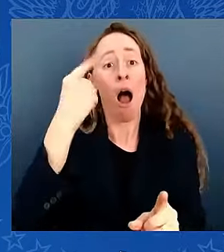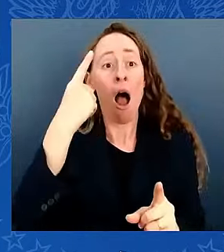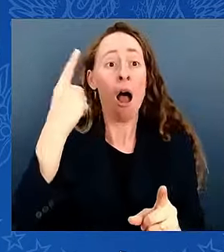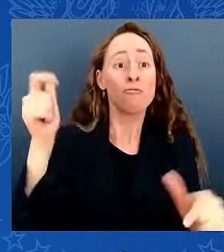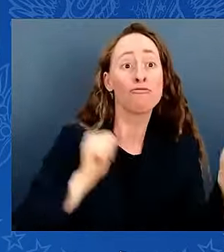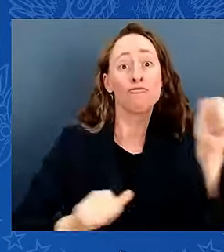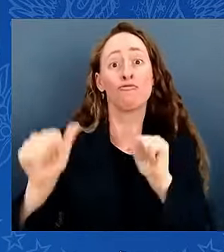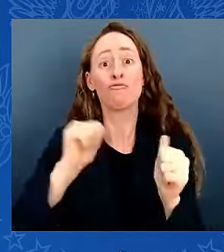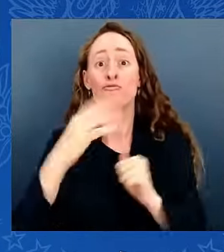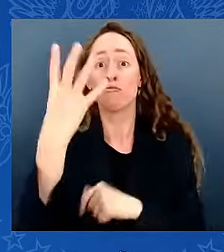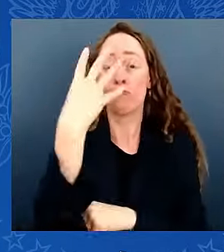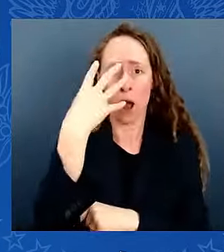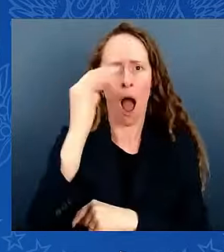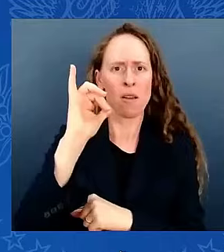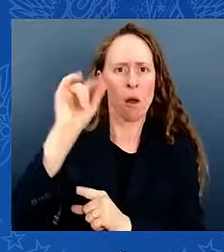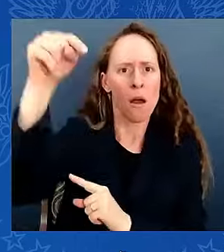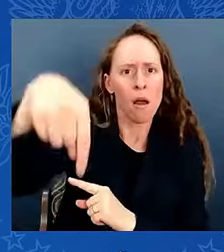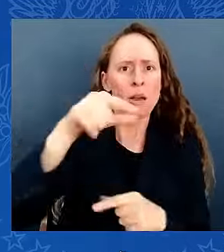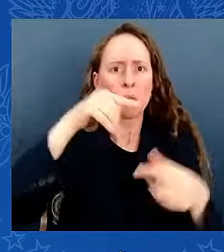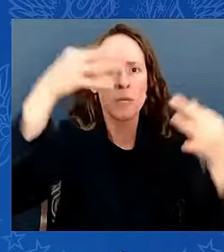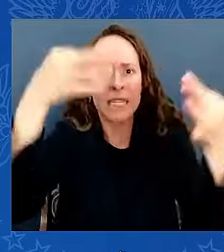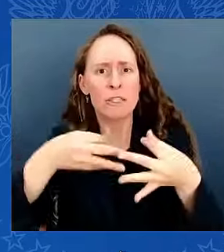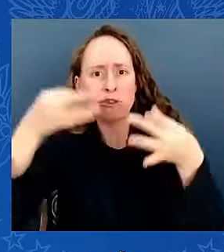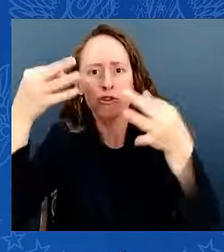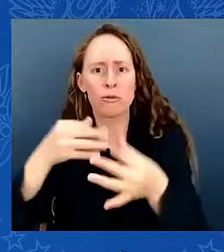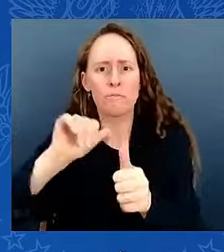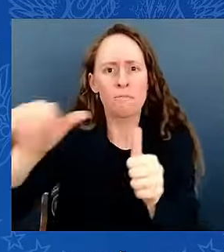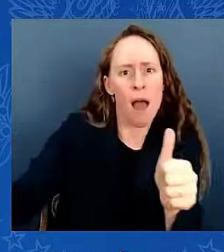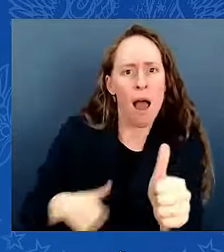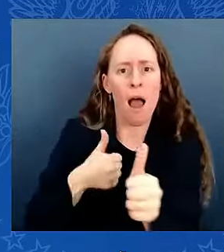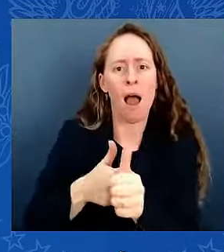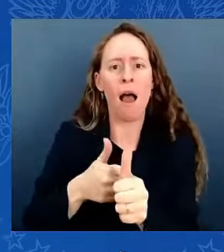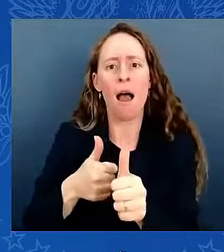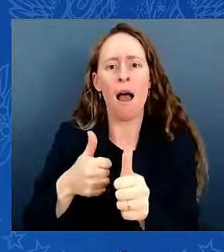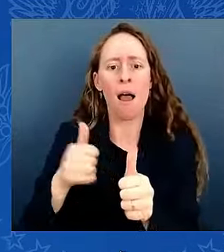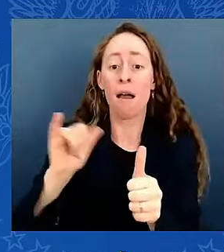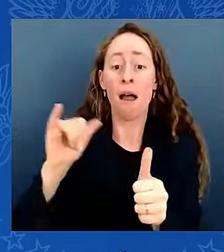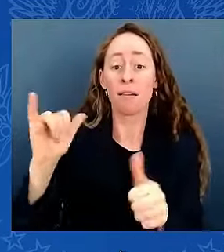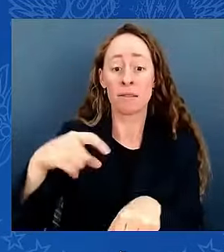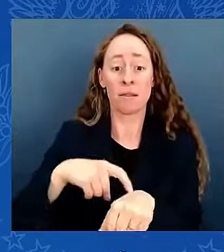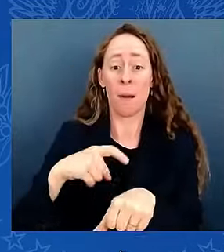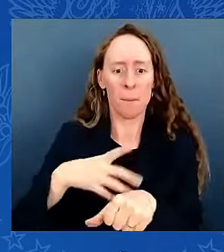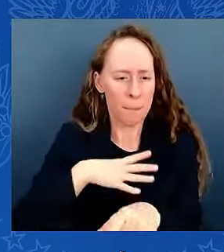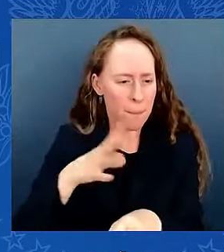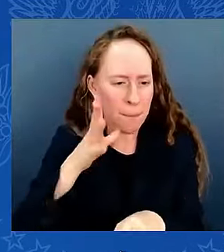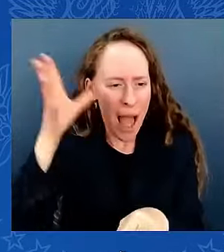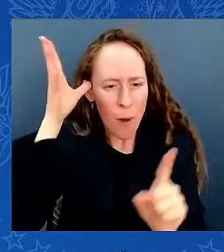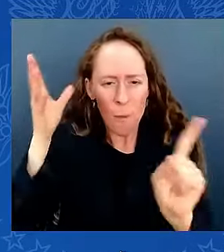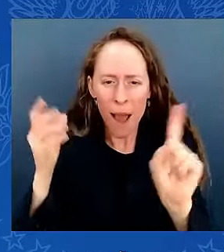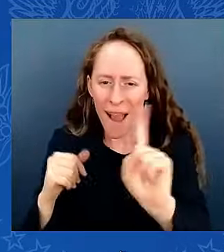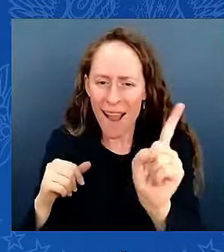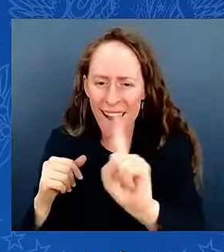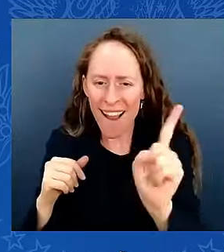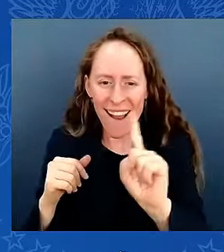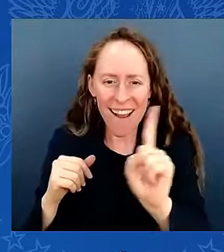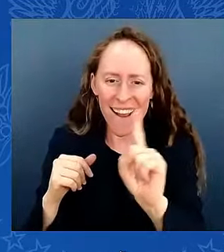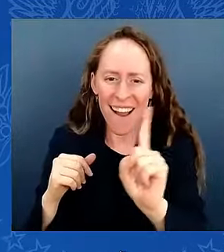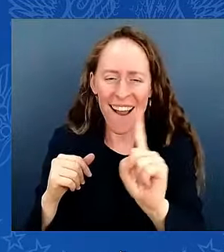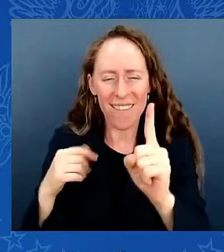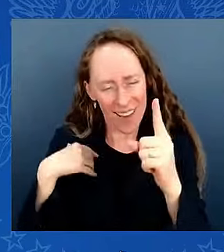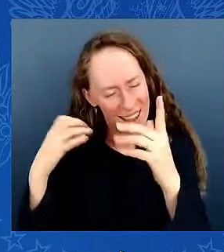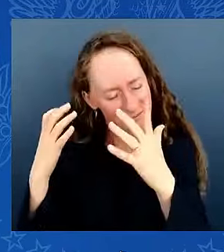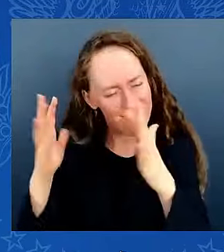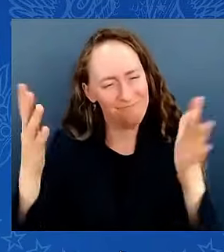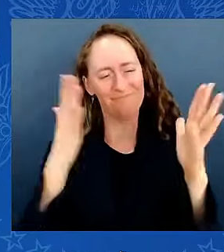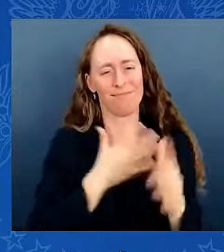are also in the building, Joshua and Carol Martin. I don't know where they are. Shout out to them. We all pitched my